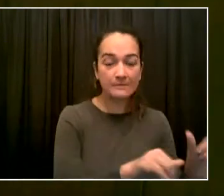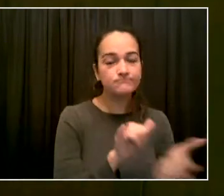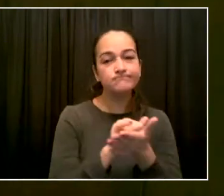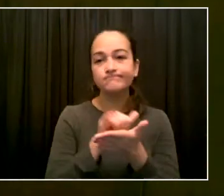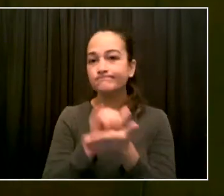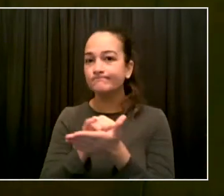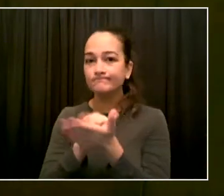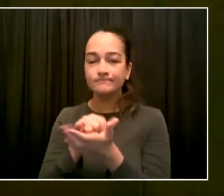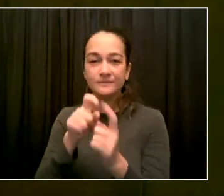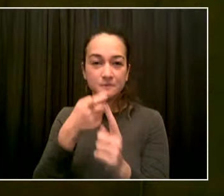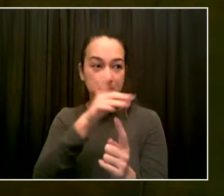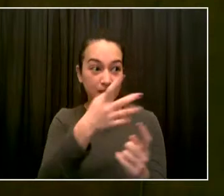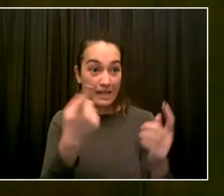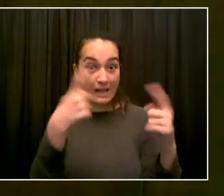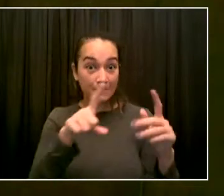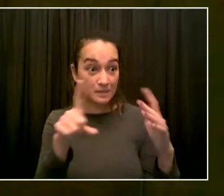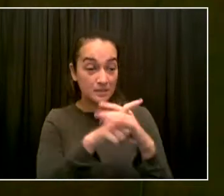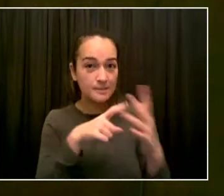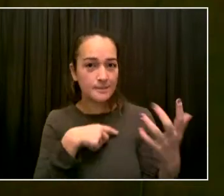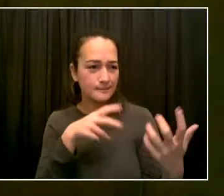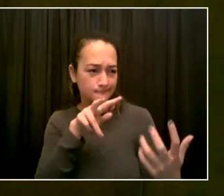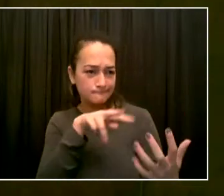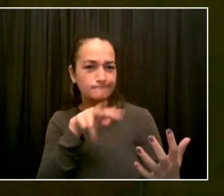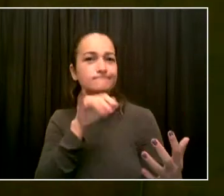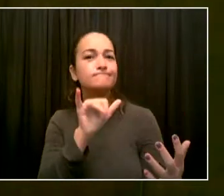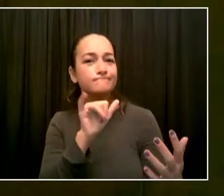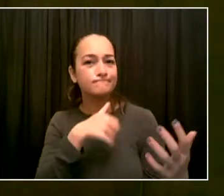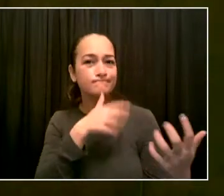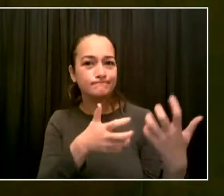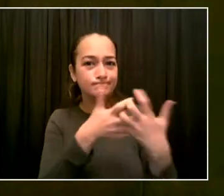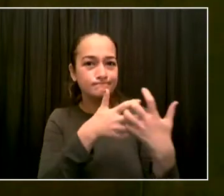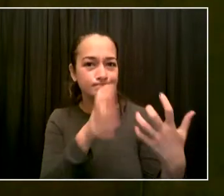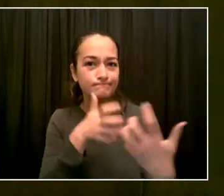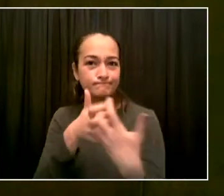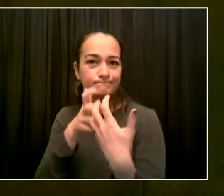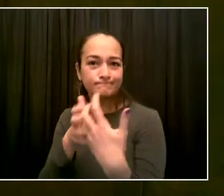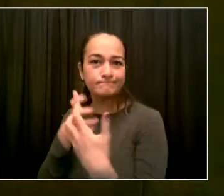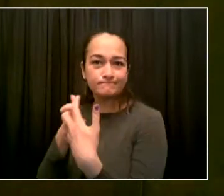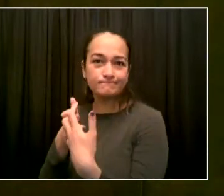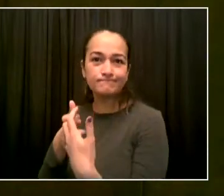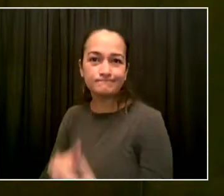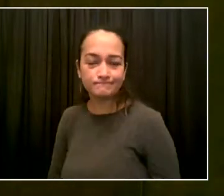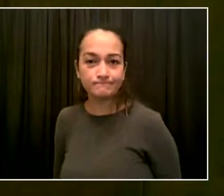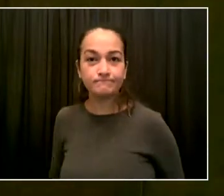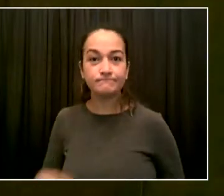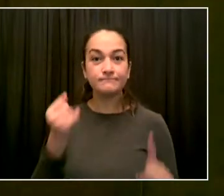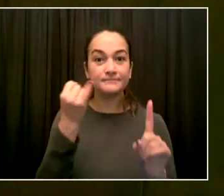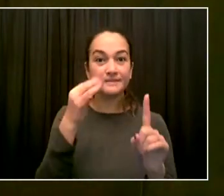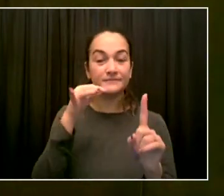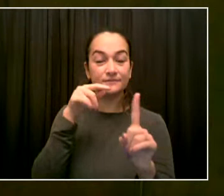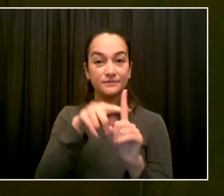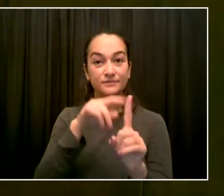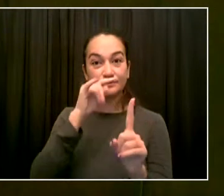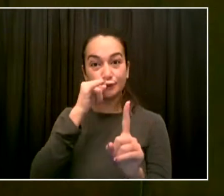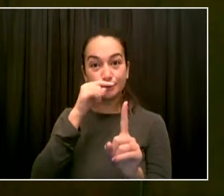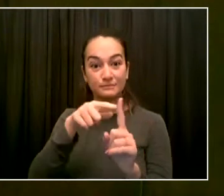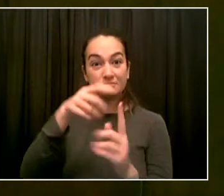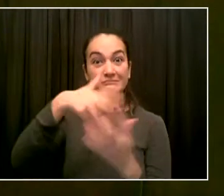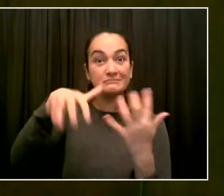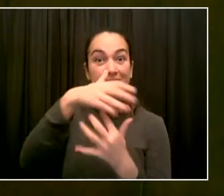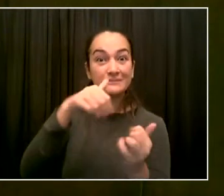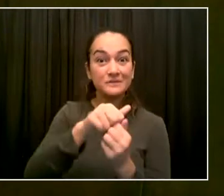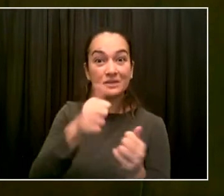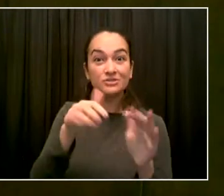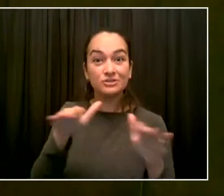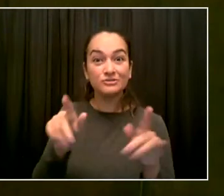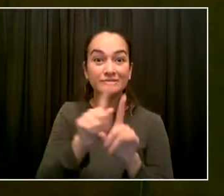case was and determine who were the other children who were at risk. But in every case, it will be an individualized decision